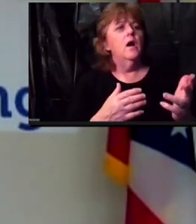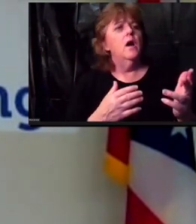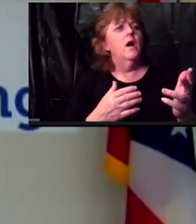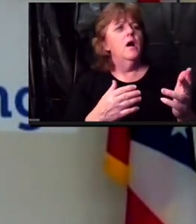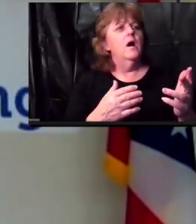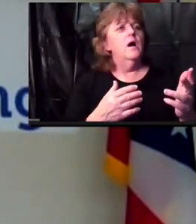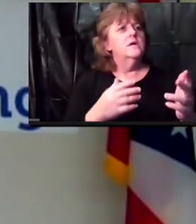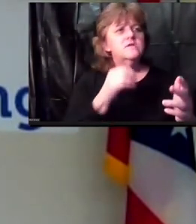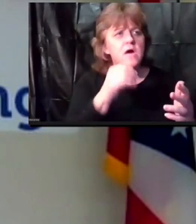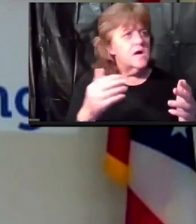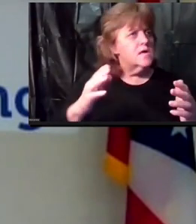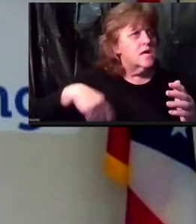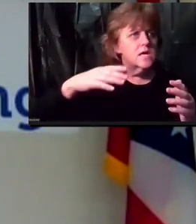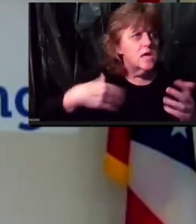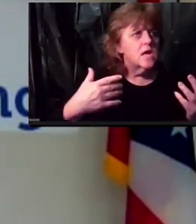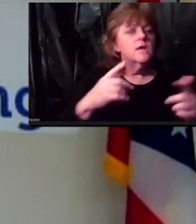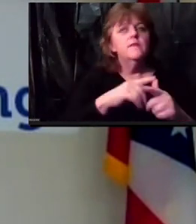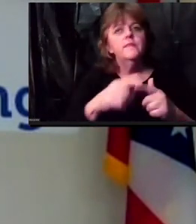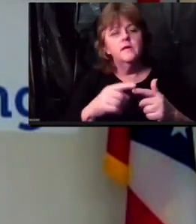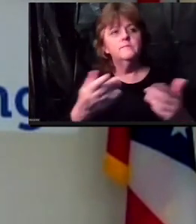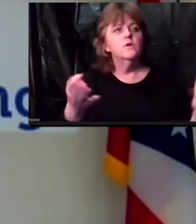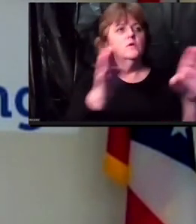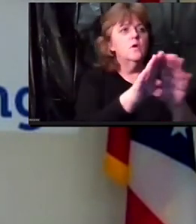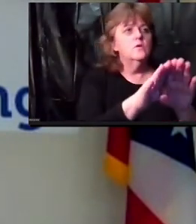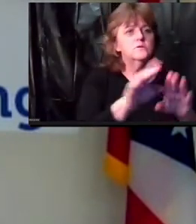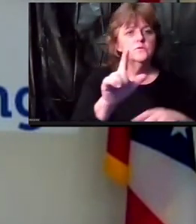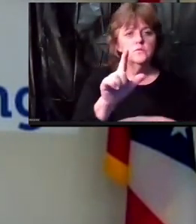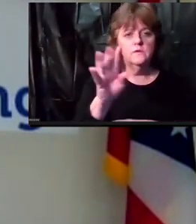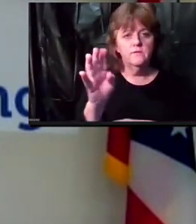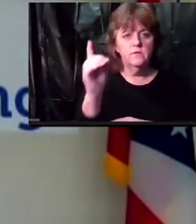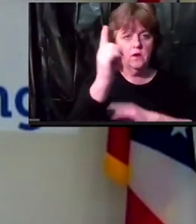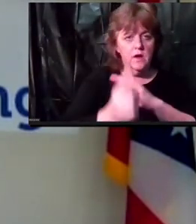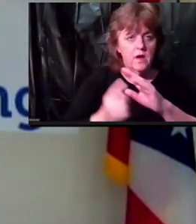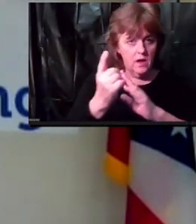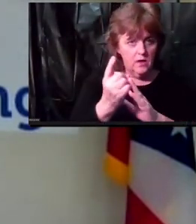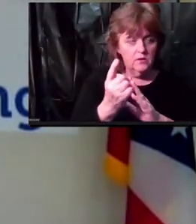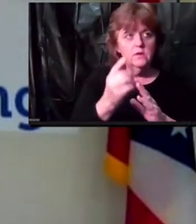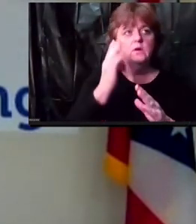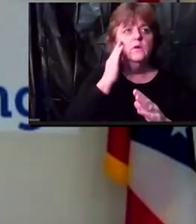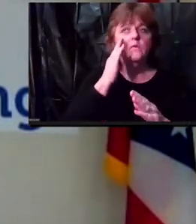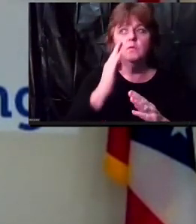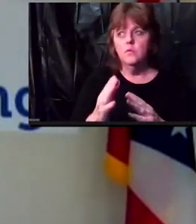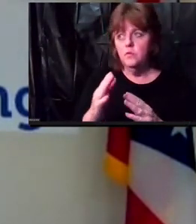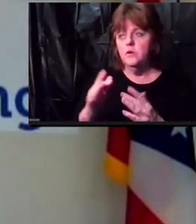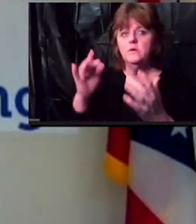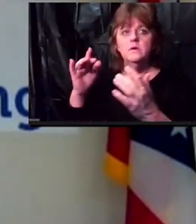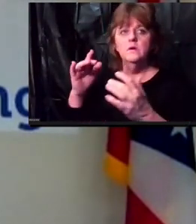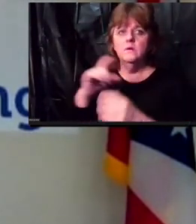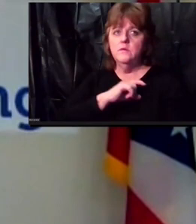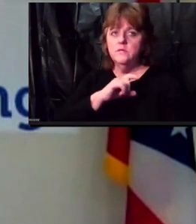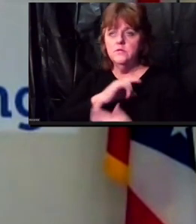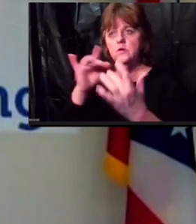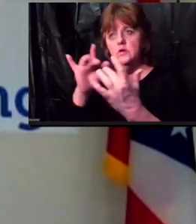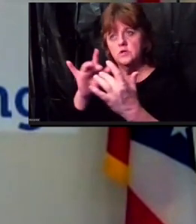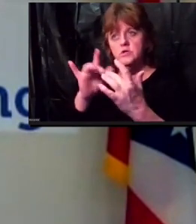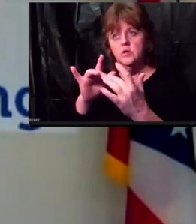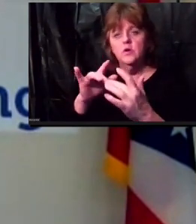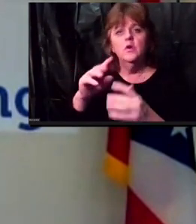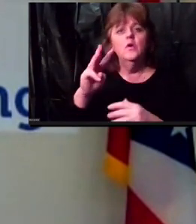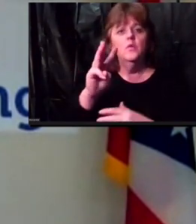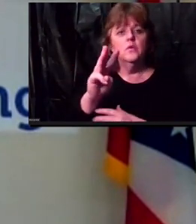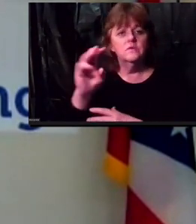closed for 24 hours. Officers will contact the newly formed Workers' Comp Bureau Task Force about this